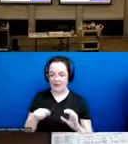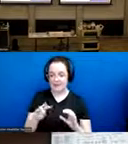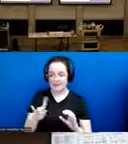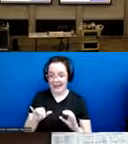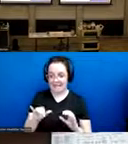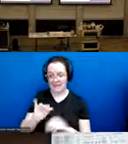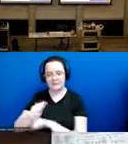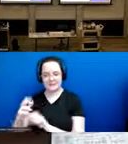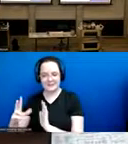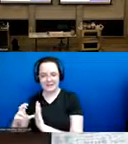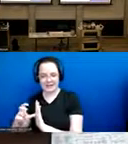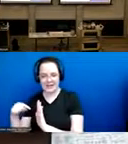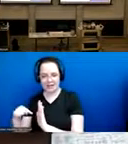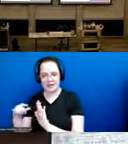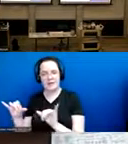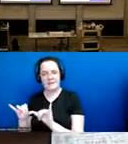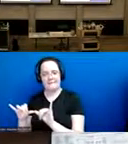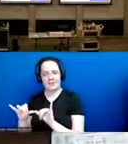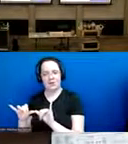you measure coincidences for two